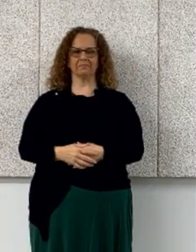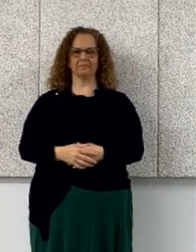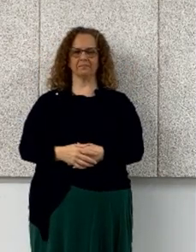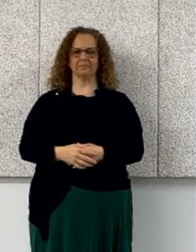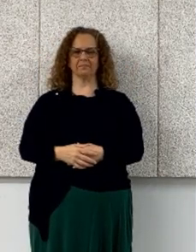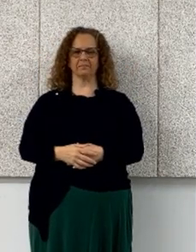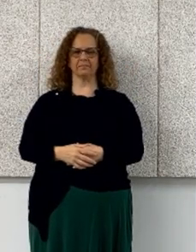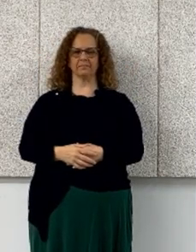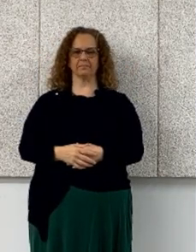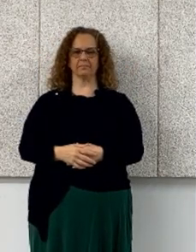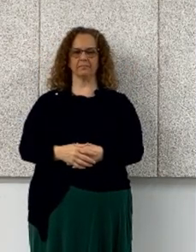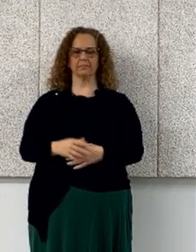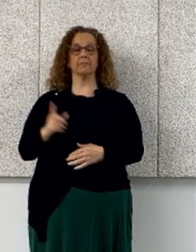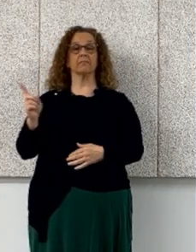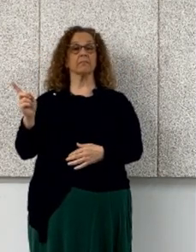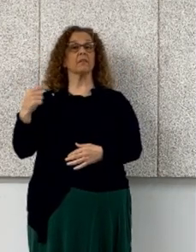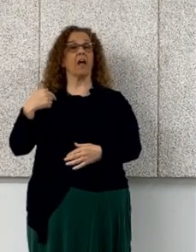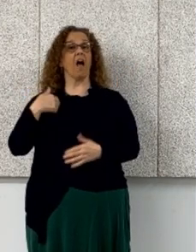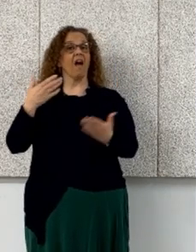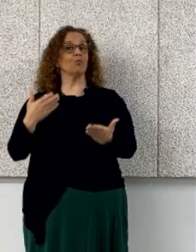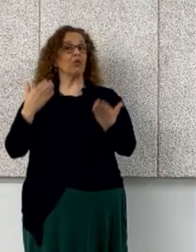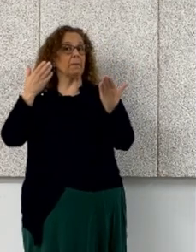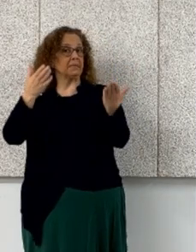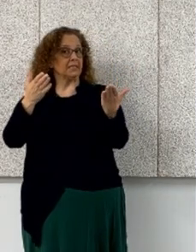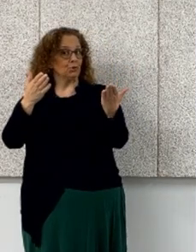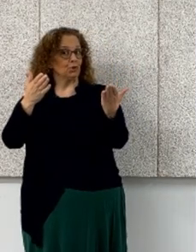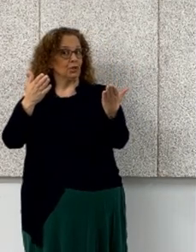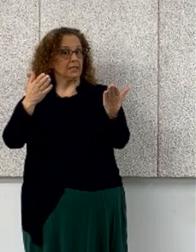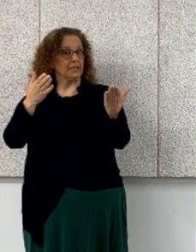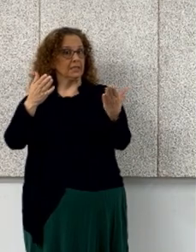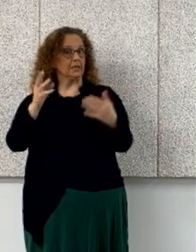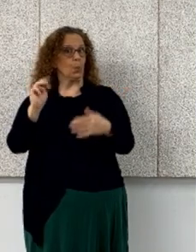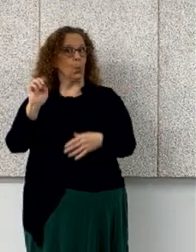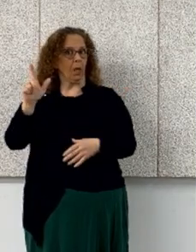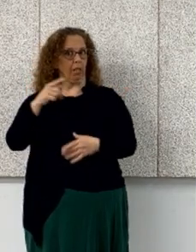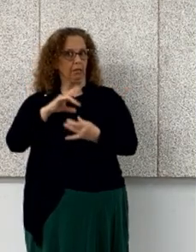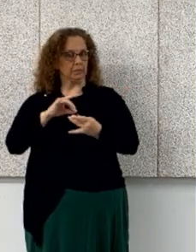Yeah, I have a recommendation, I guess, which is that